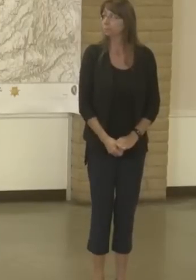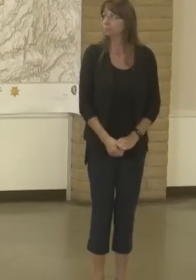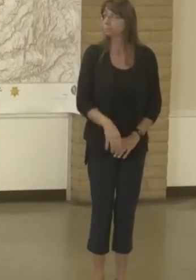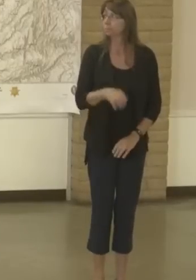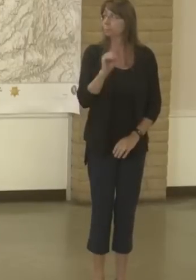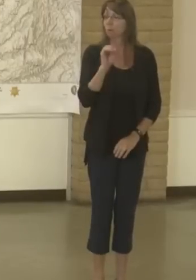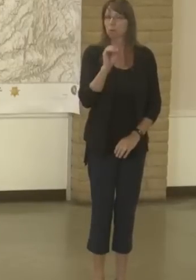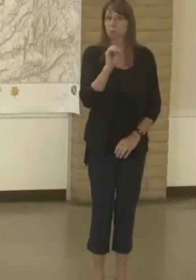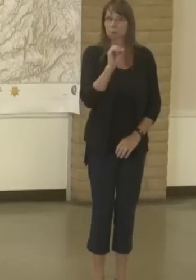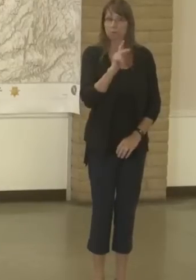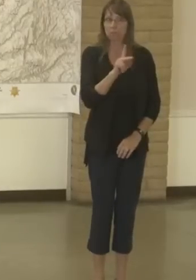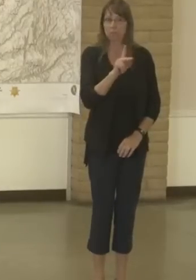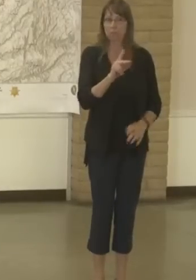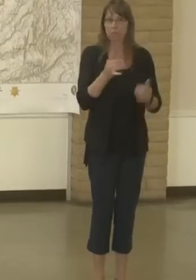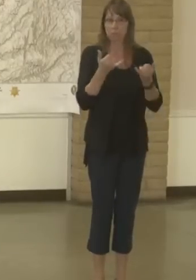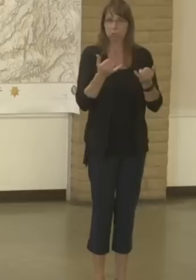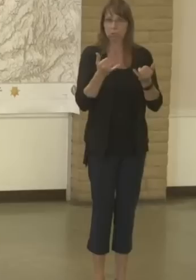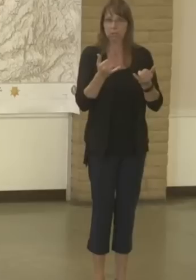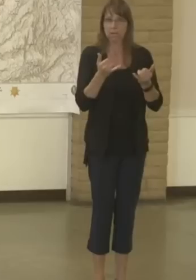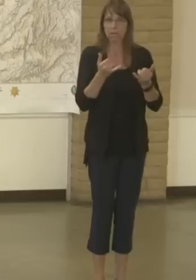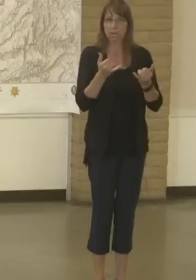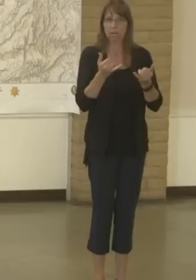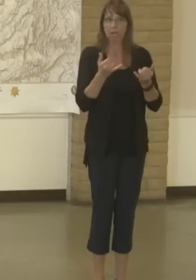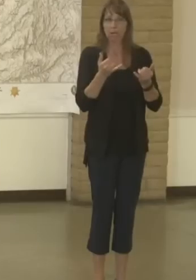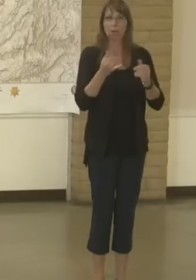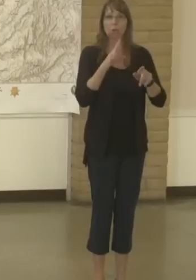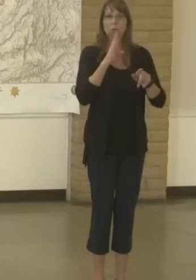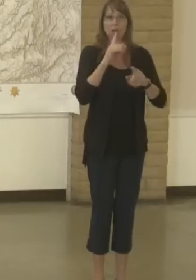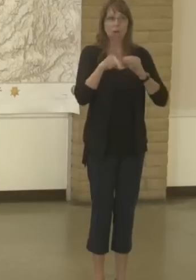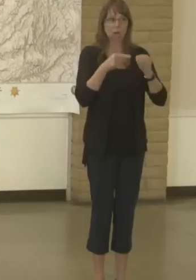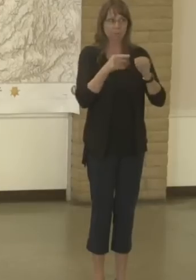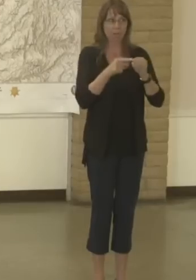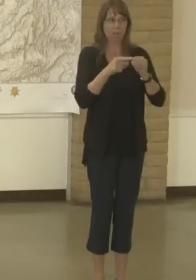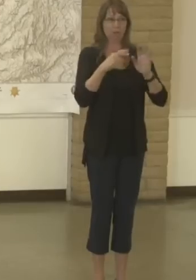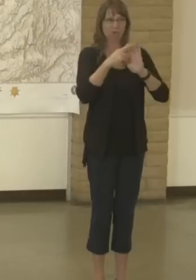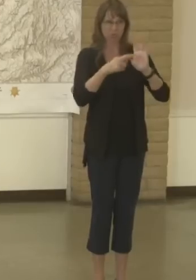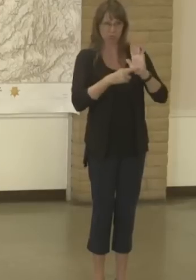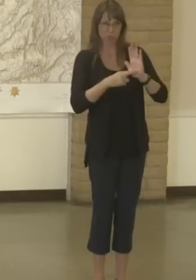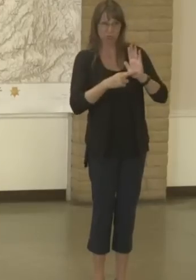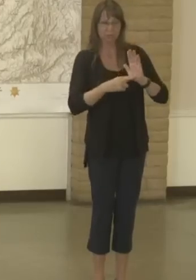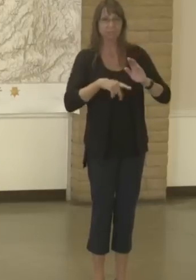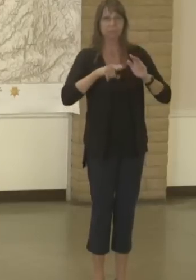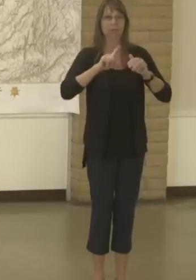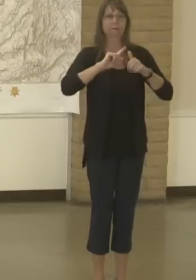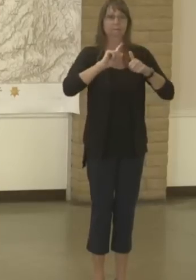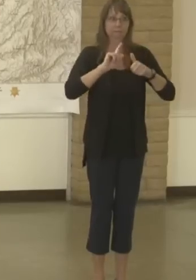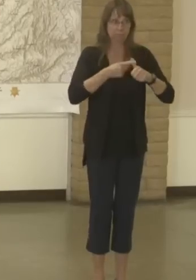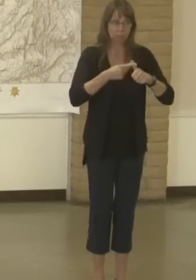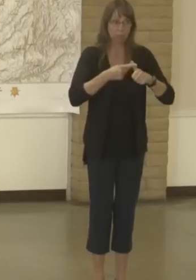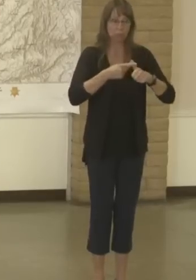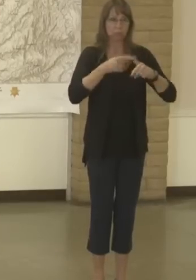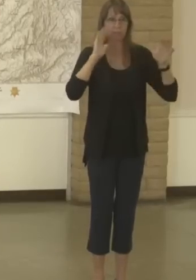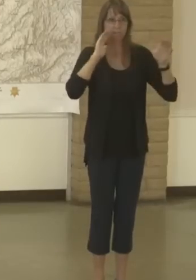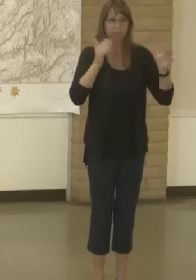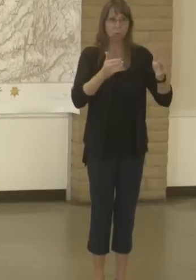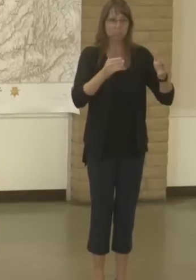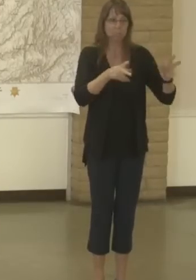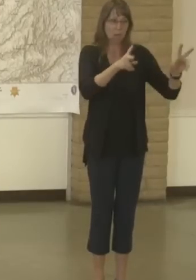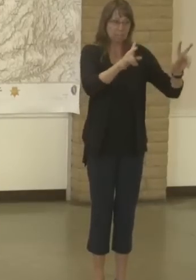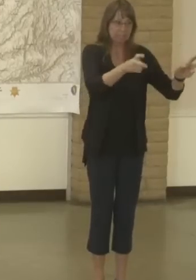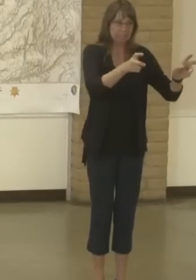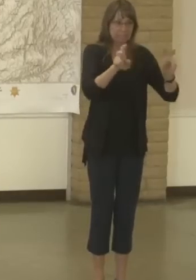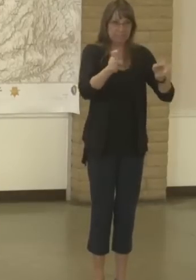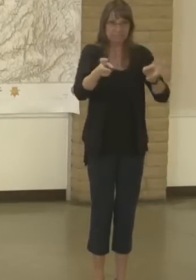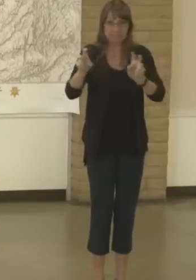Okay, so let's just go over the rules of engagement real quick. So we're going to go questions by discipline, and so it needs to either